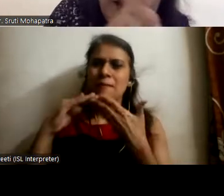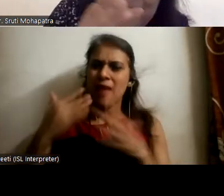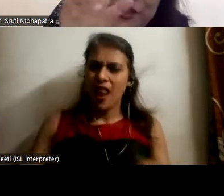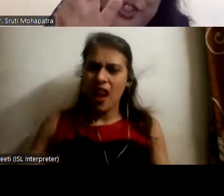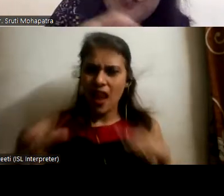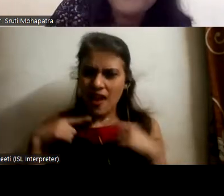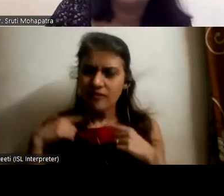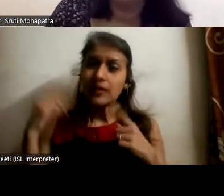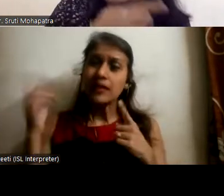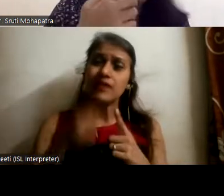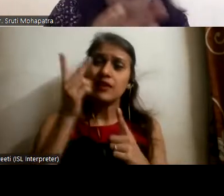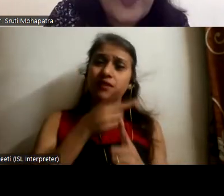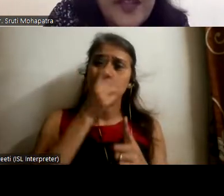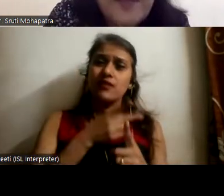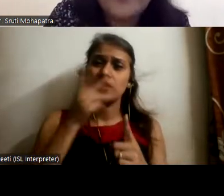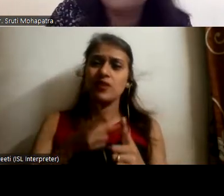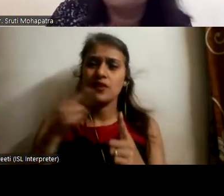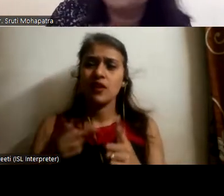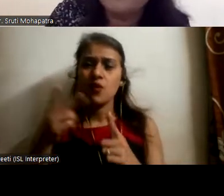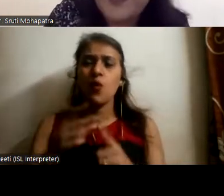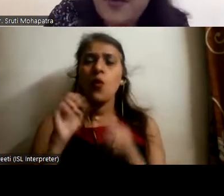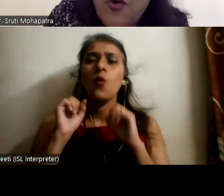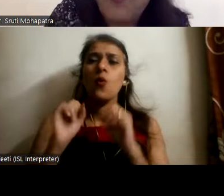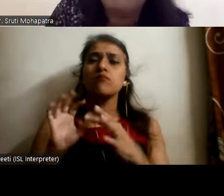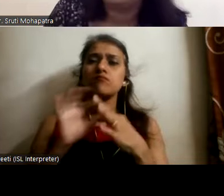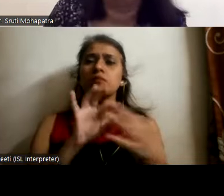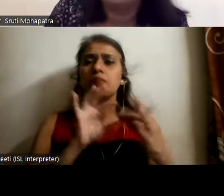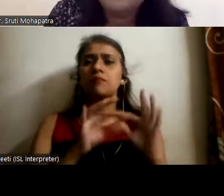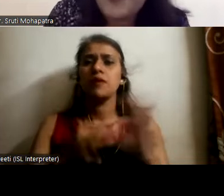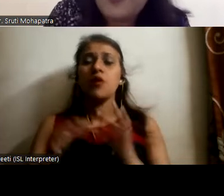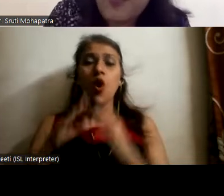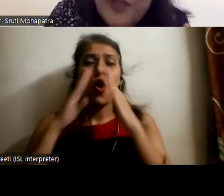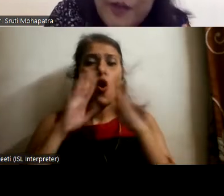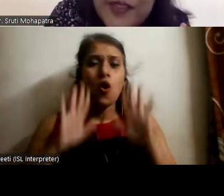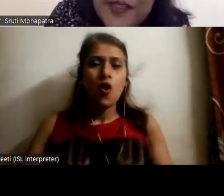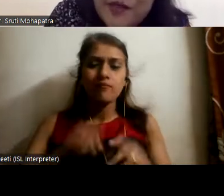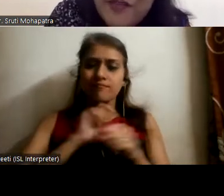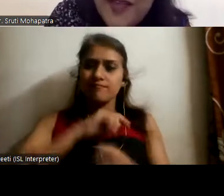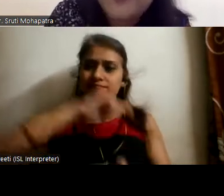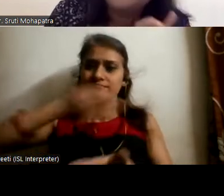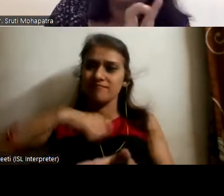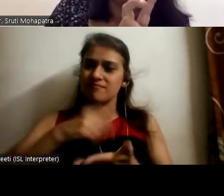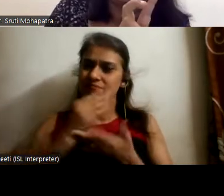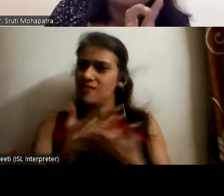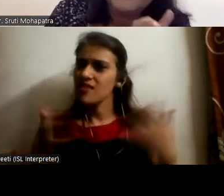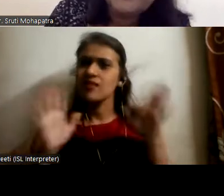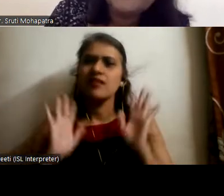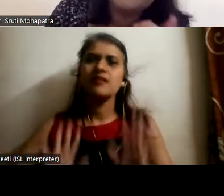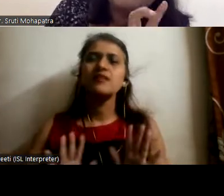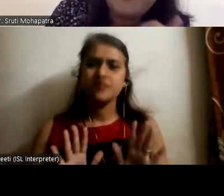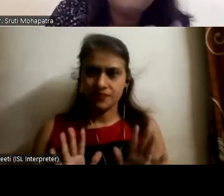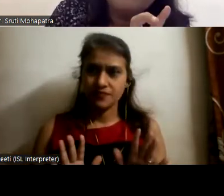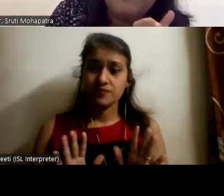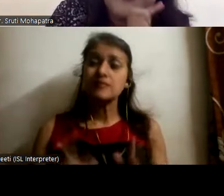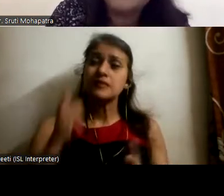all the dimensions were, and as a working mother or somebody, a homemaker, and on the basis of that,